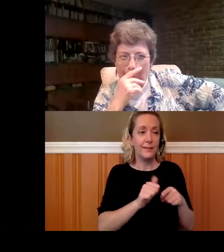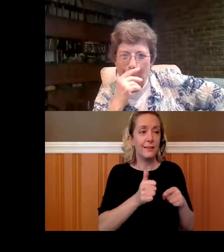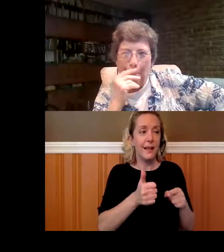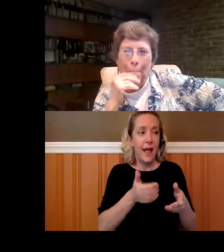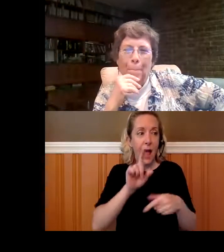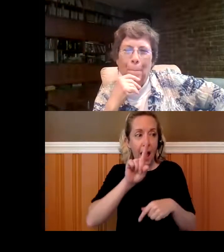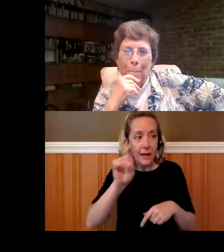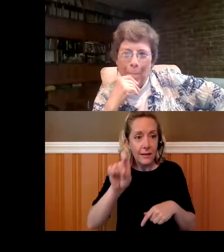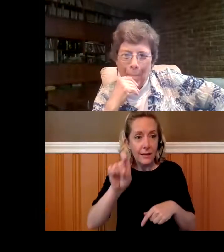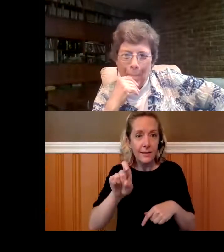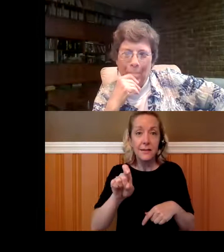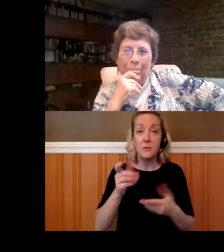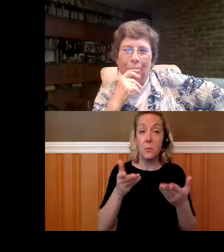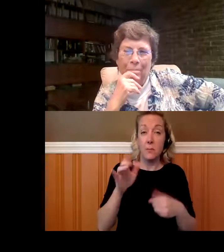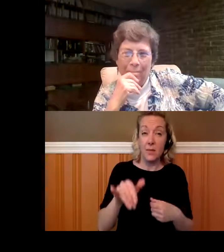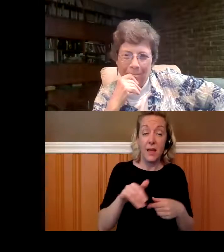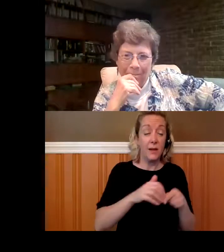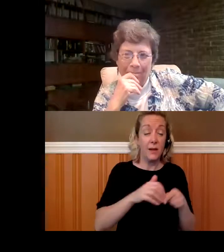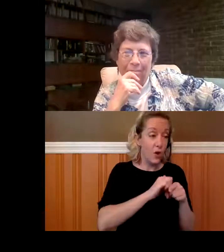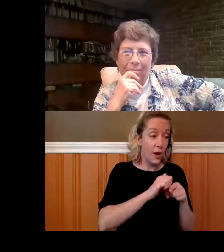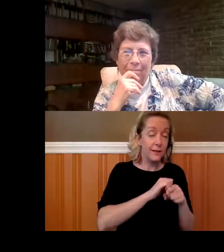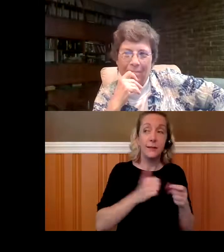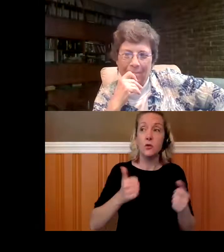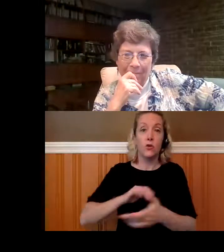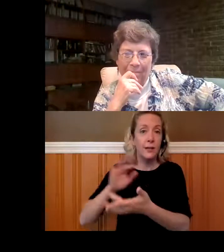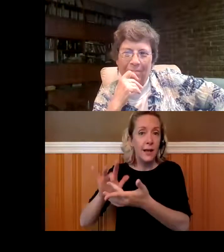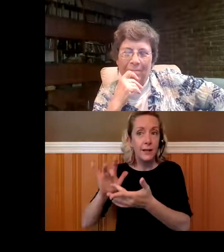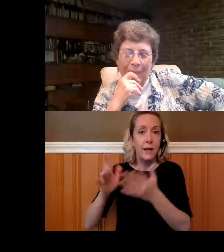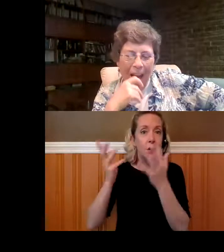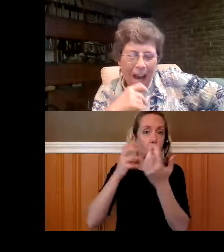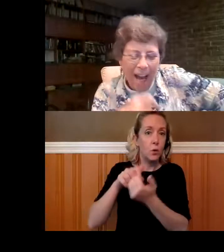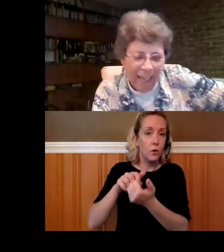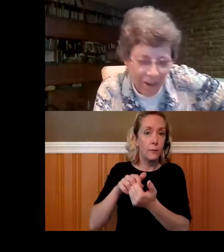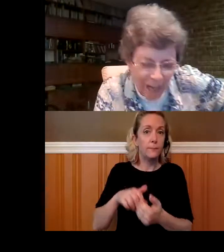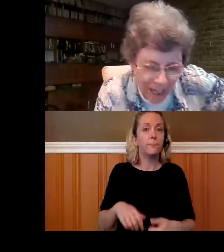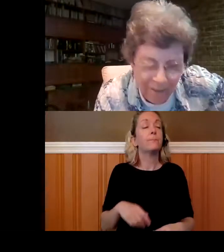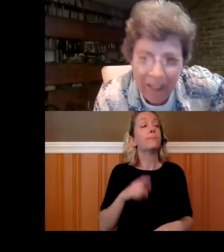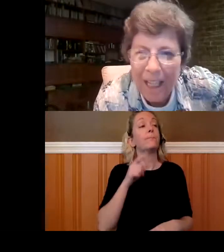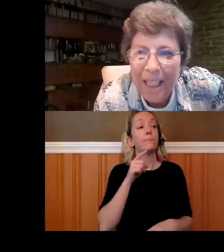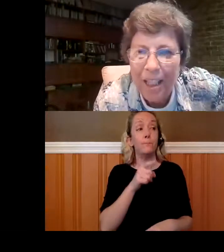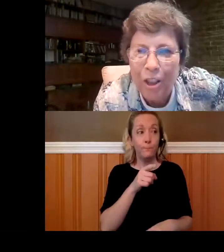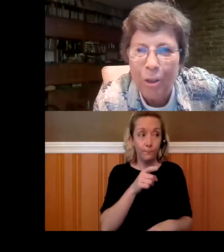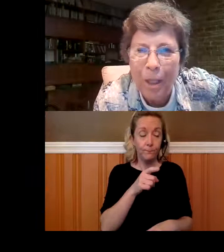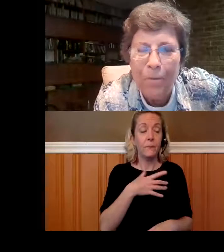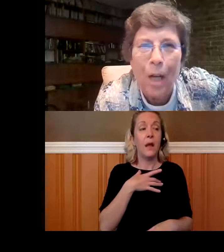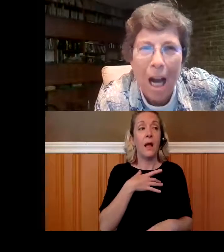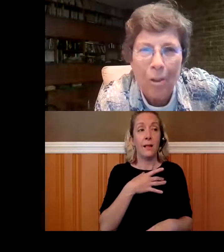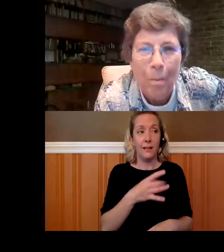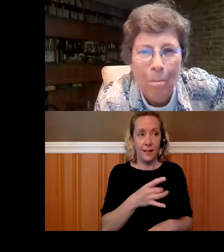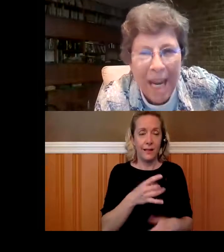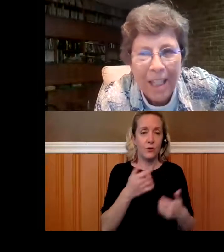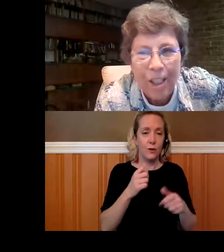structured, maybe something like that. Karen, I love the idea that you're going for how to make this structured.